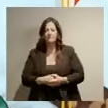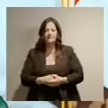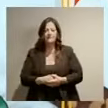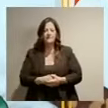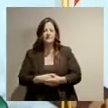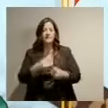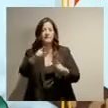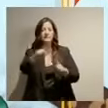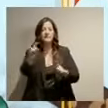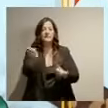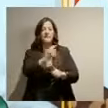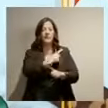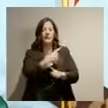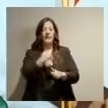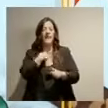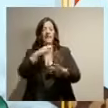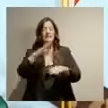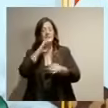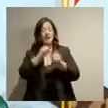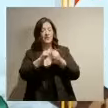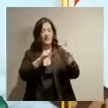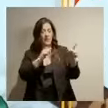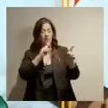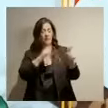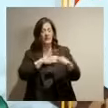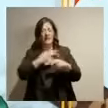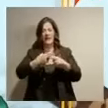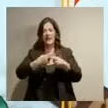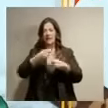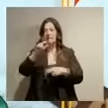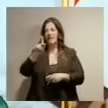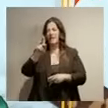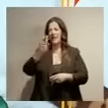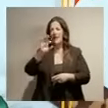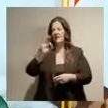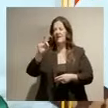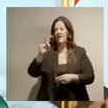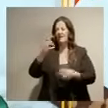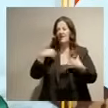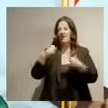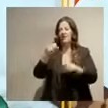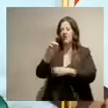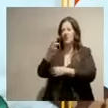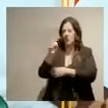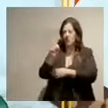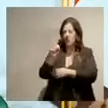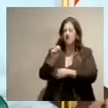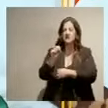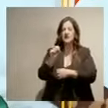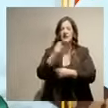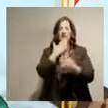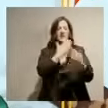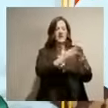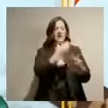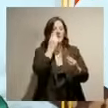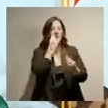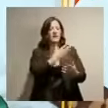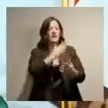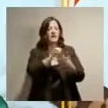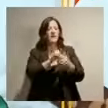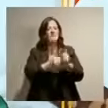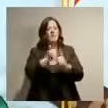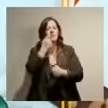Hey, Governor. Well, I haven't talked in a while. Angela Hart, KFF Health News. Thank you. I have a recently